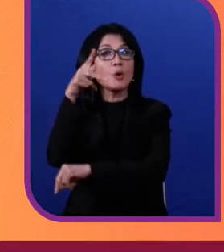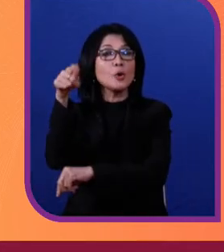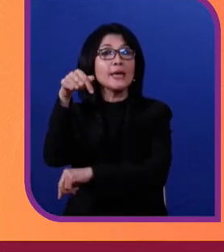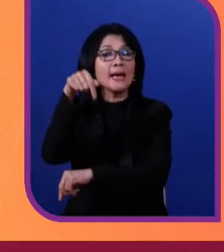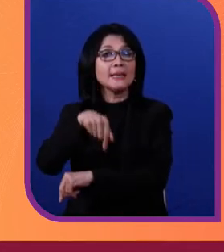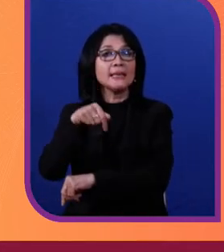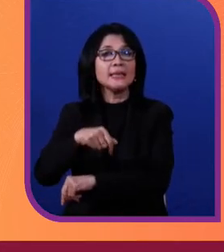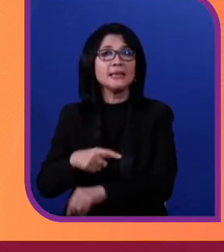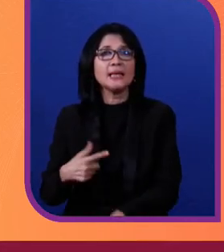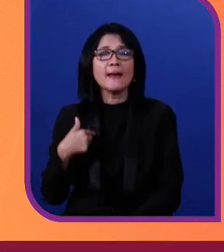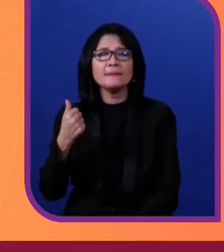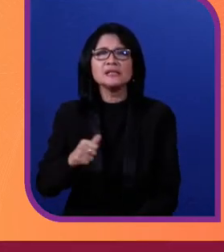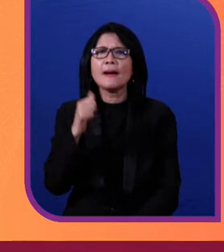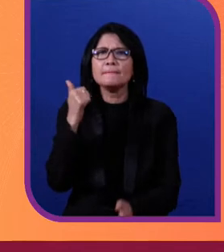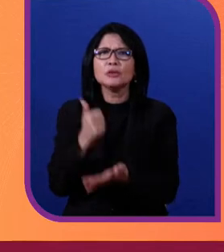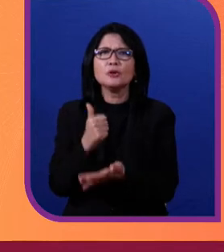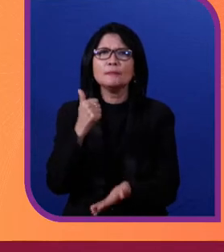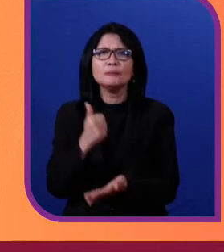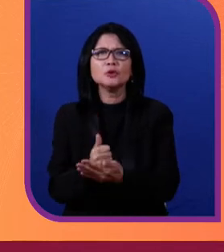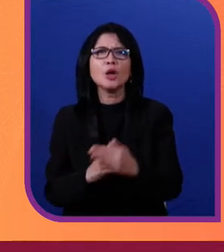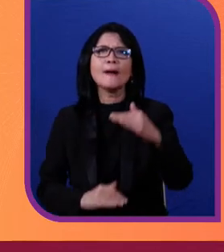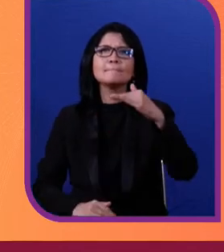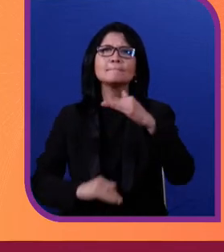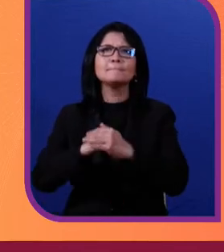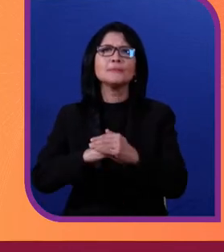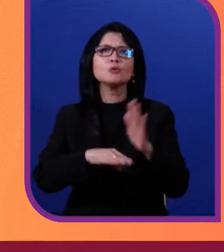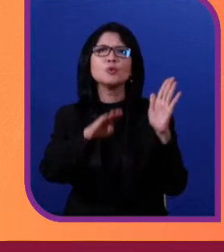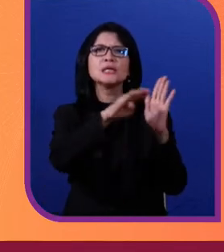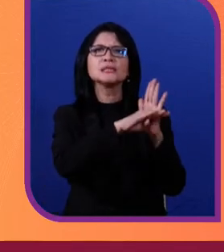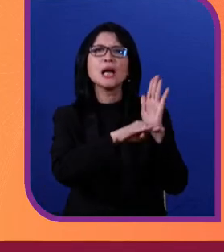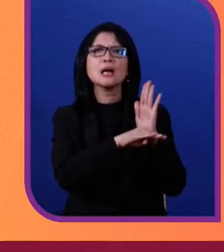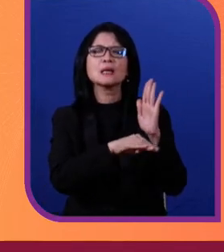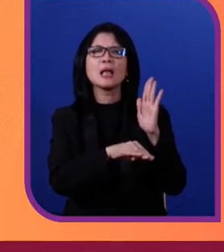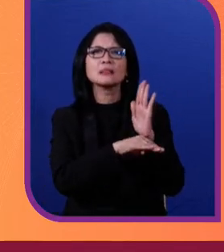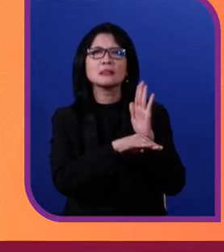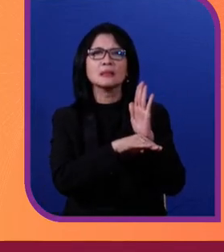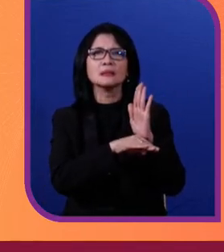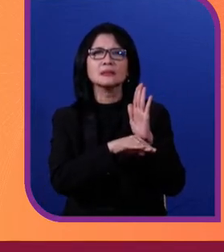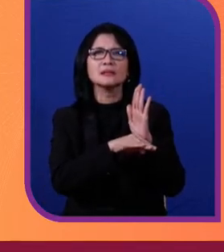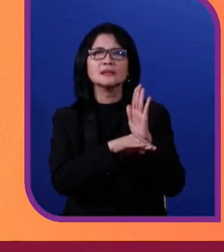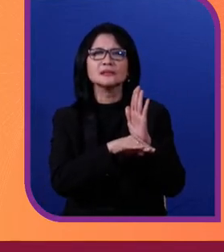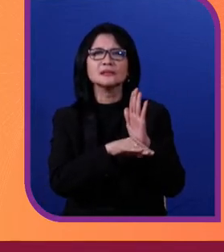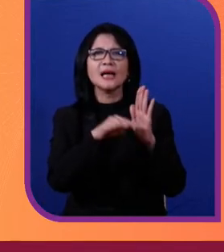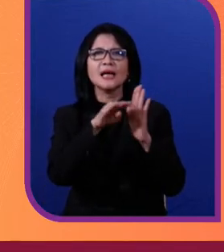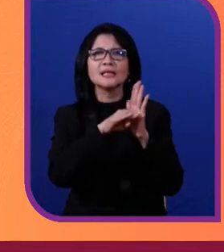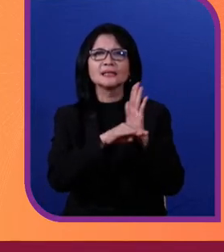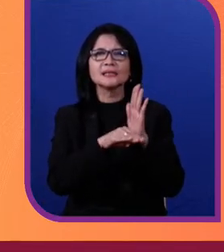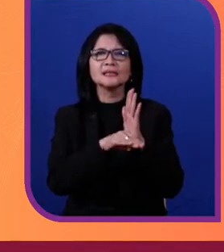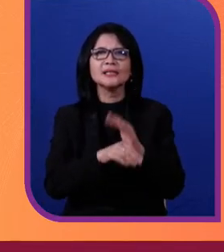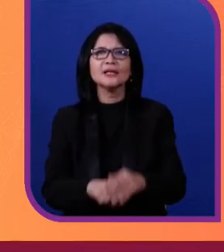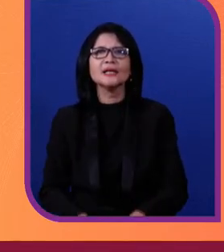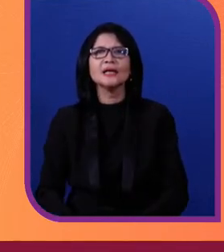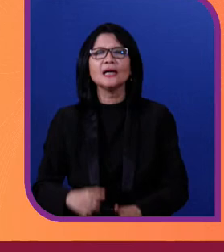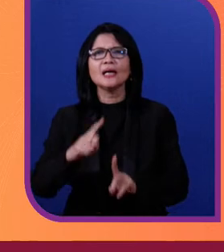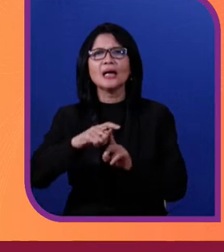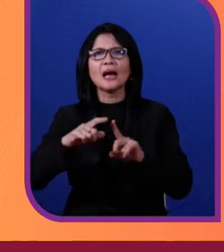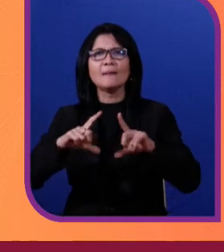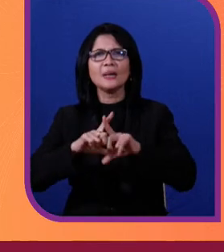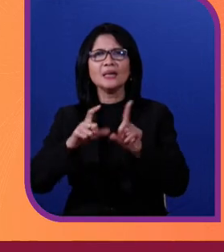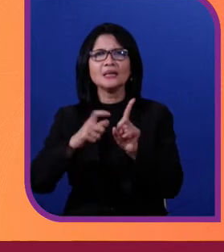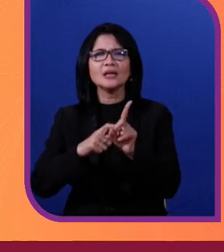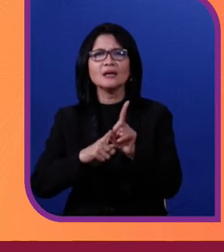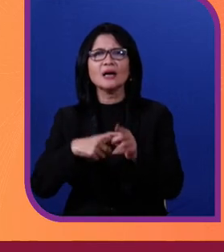great picture that the great ekonomi we develop Project site map